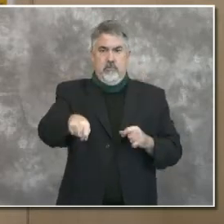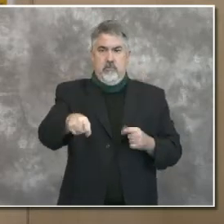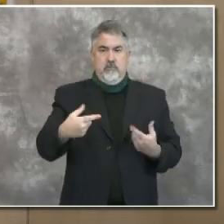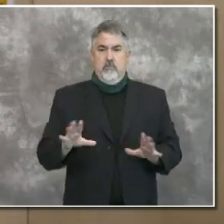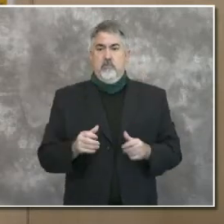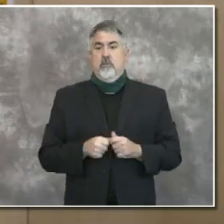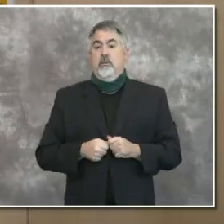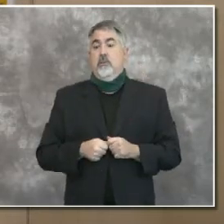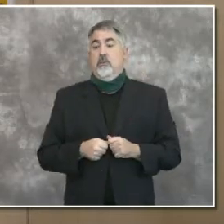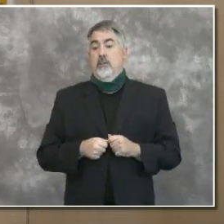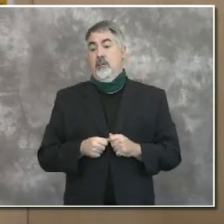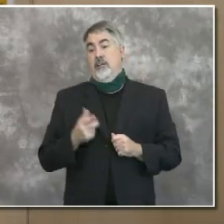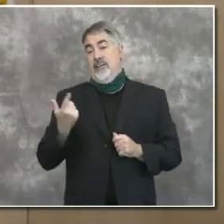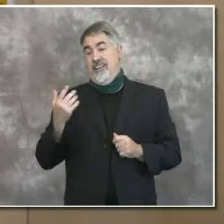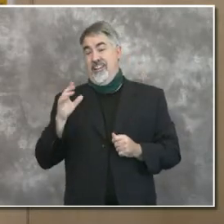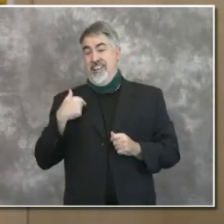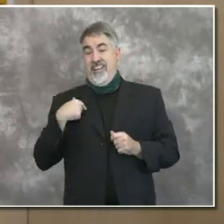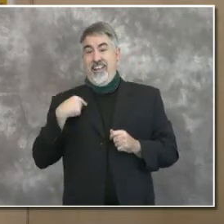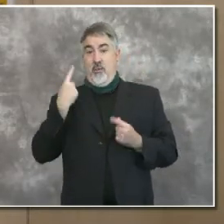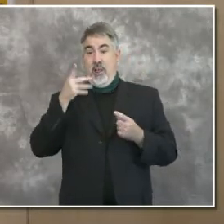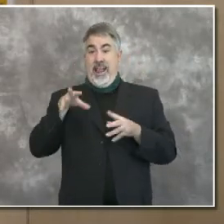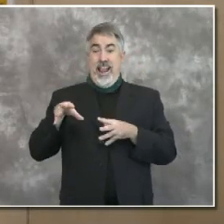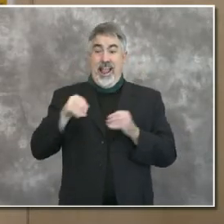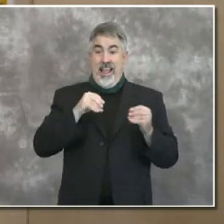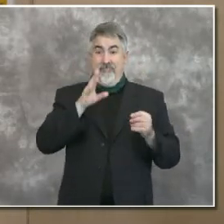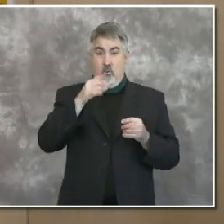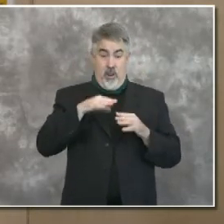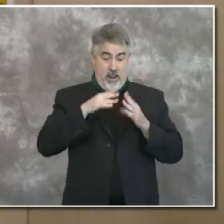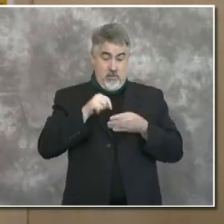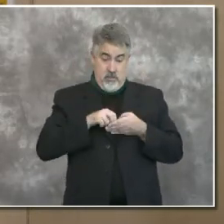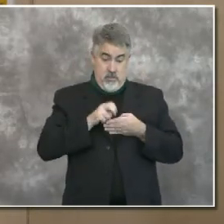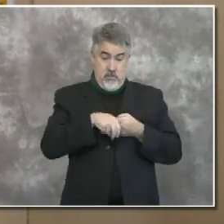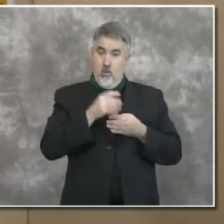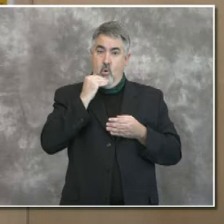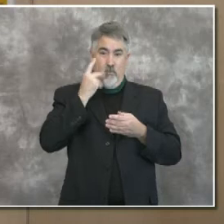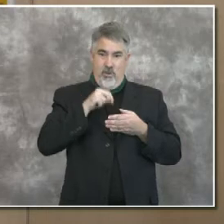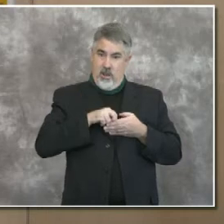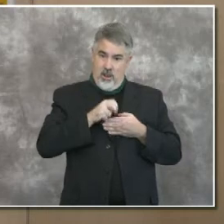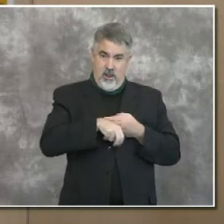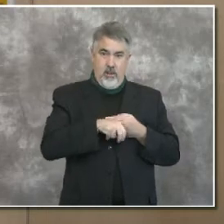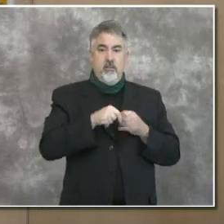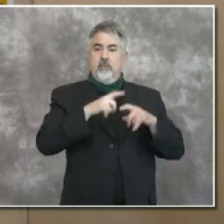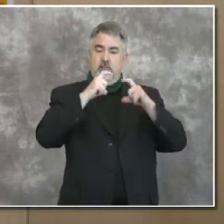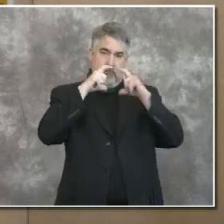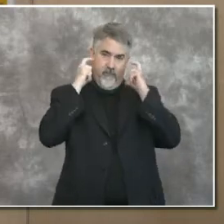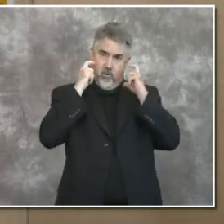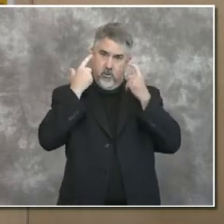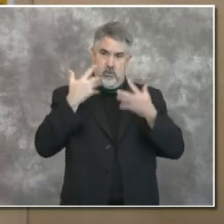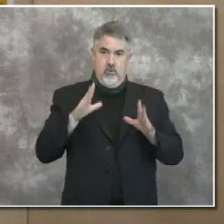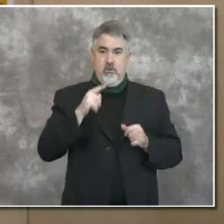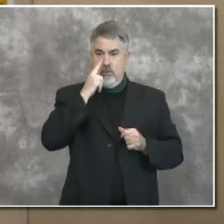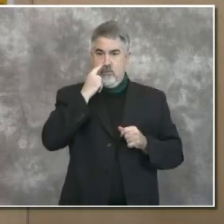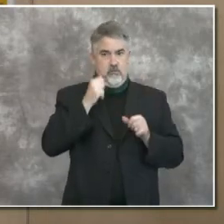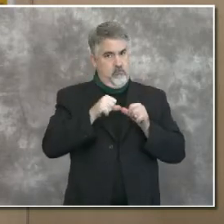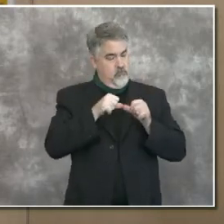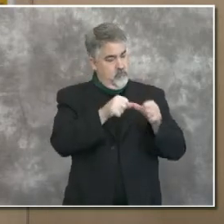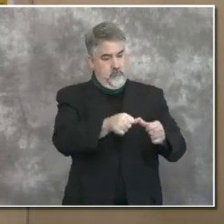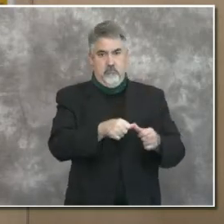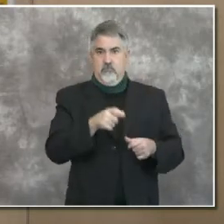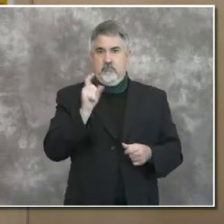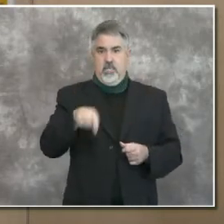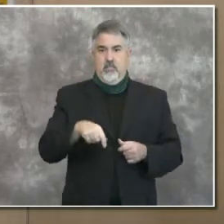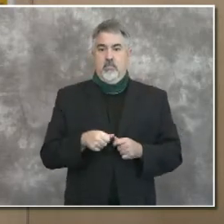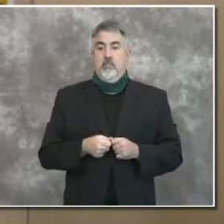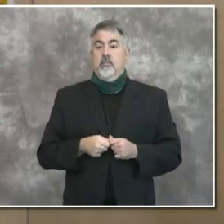when you leave your place, cover your face. And I think that Dr. Ifantidis has just done an